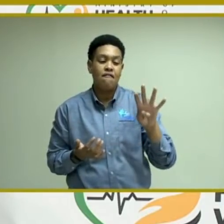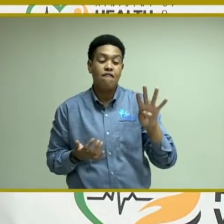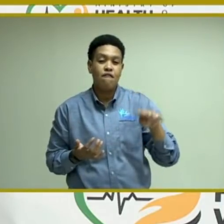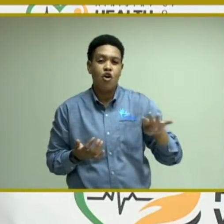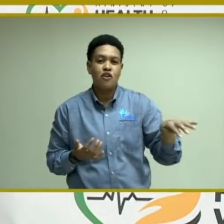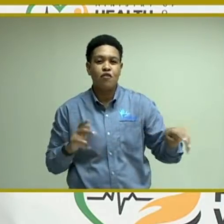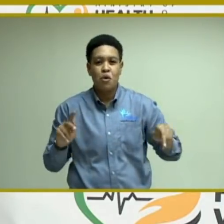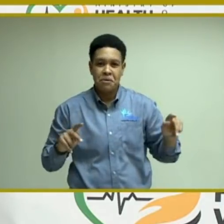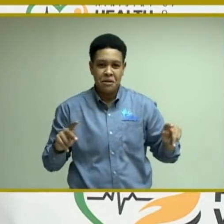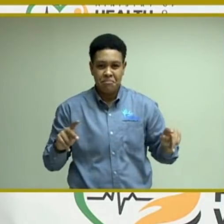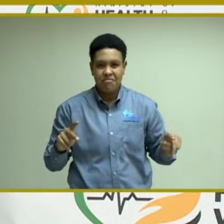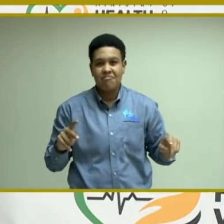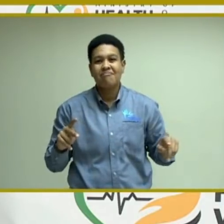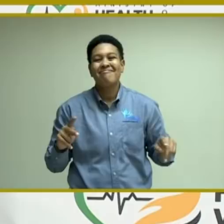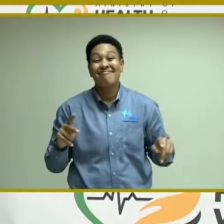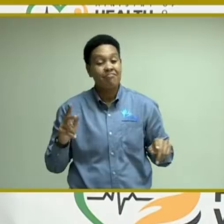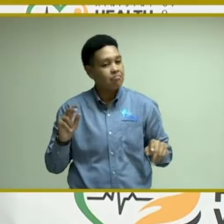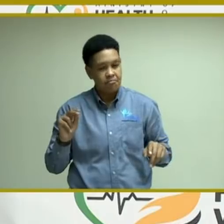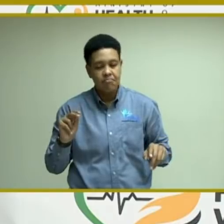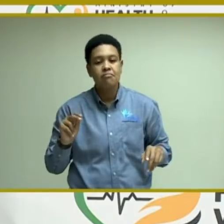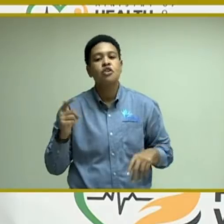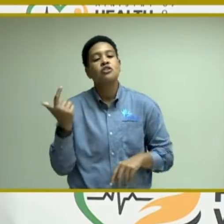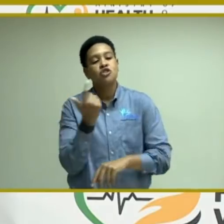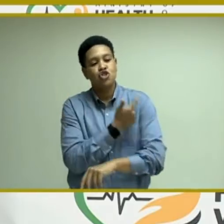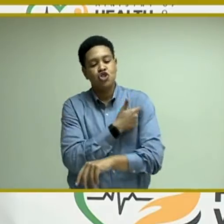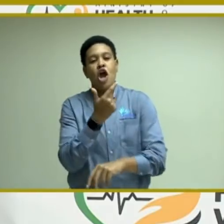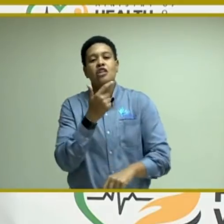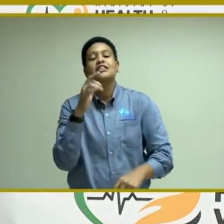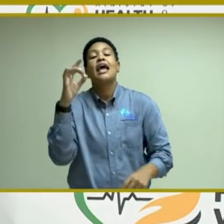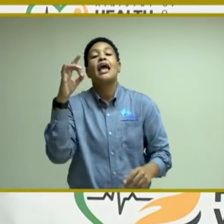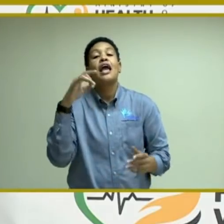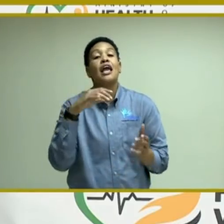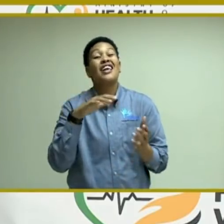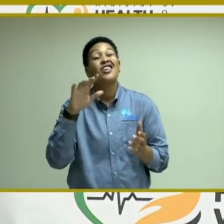899,344 doses administered. That's